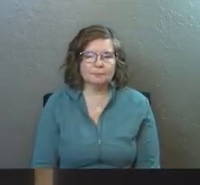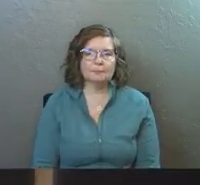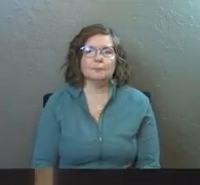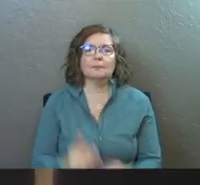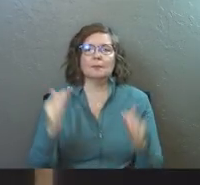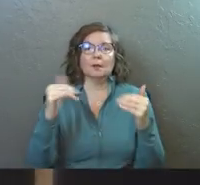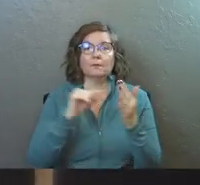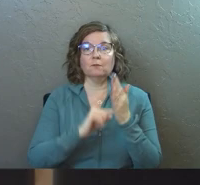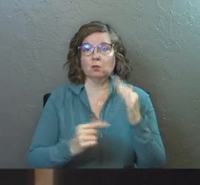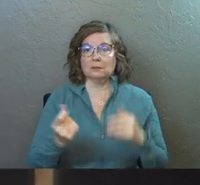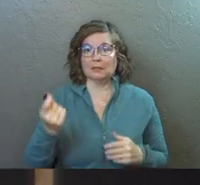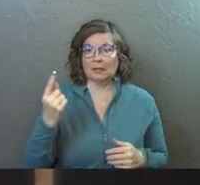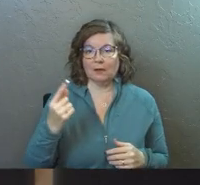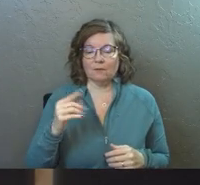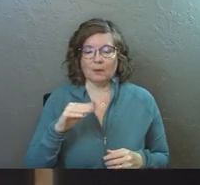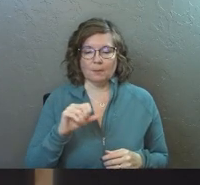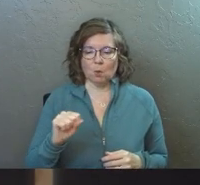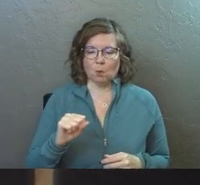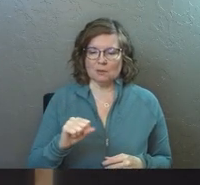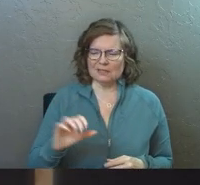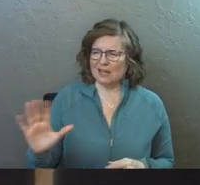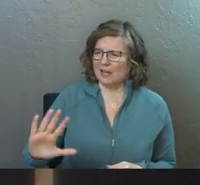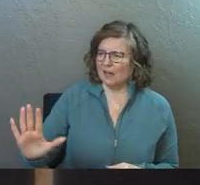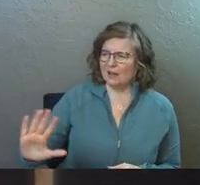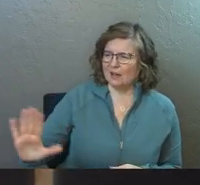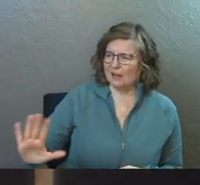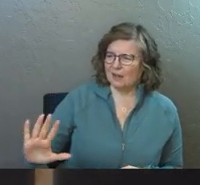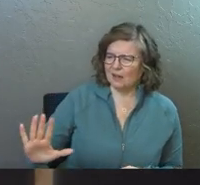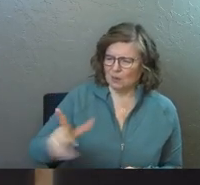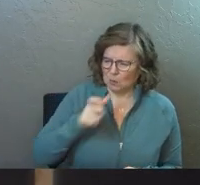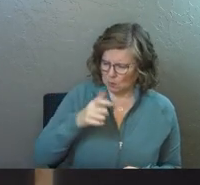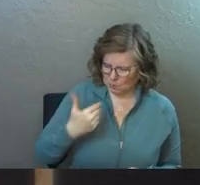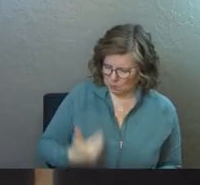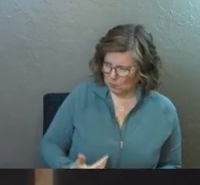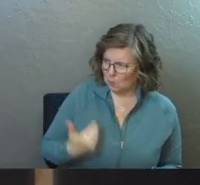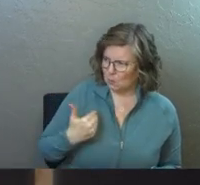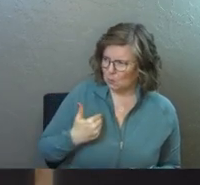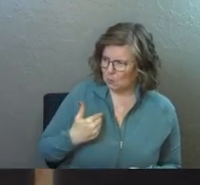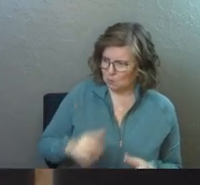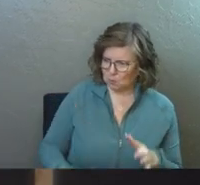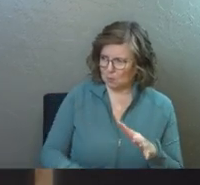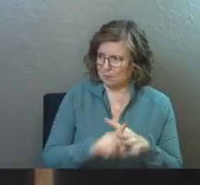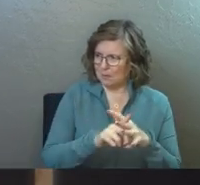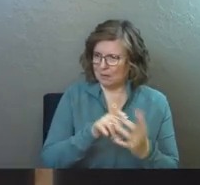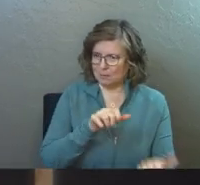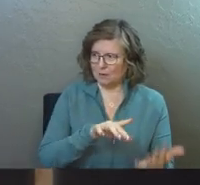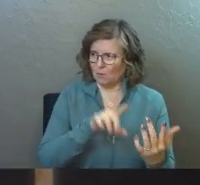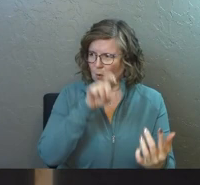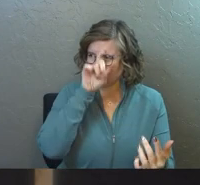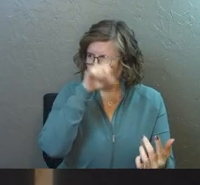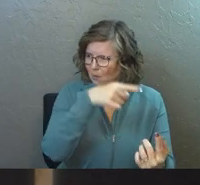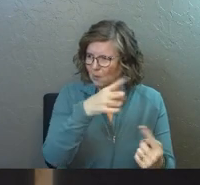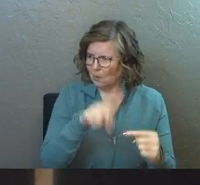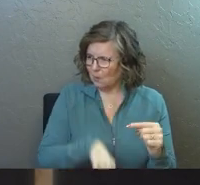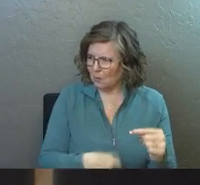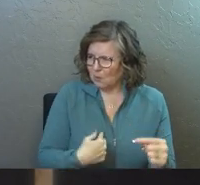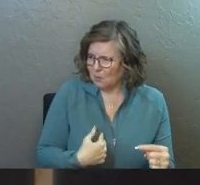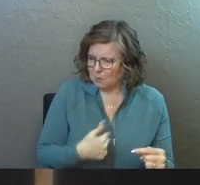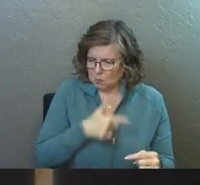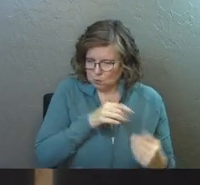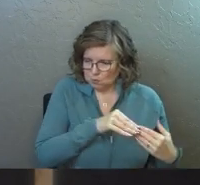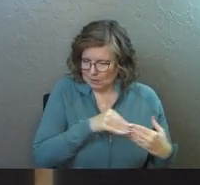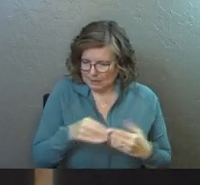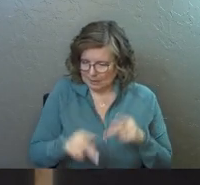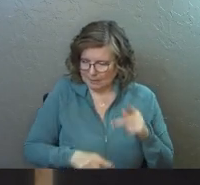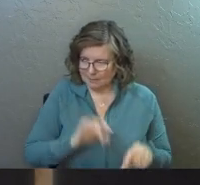Verse 11, but Moses protested to God, who am I to appear before Pharaoh? Who am I to lead